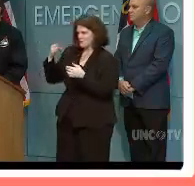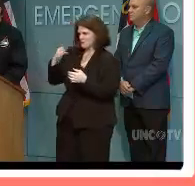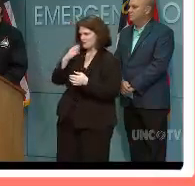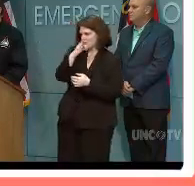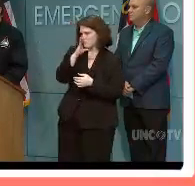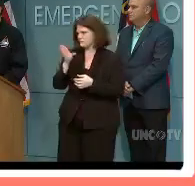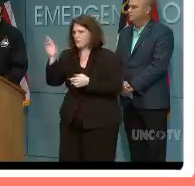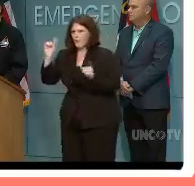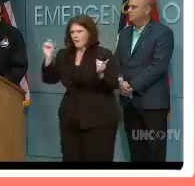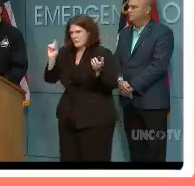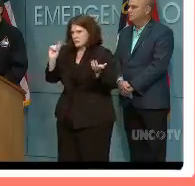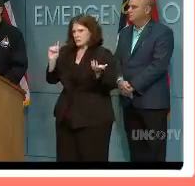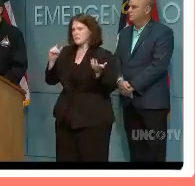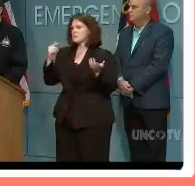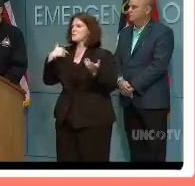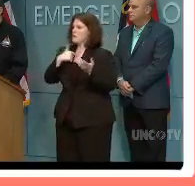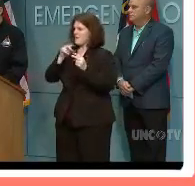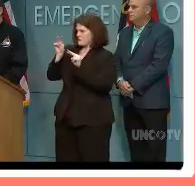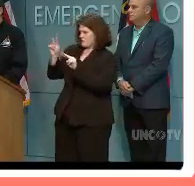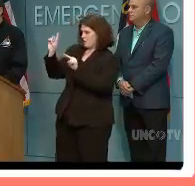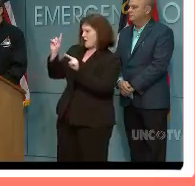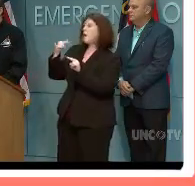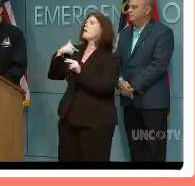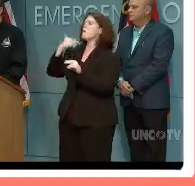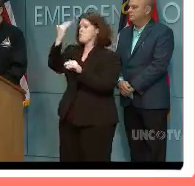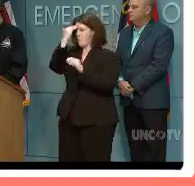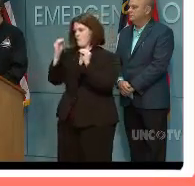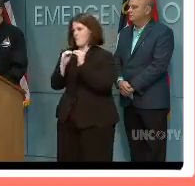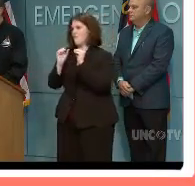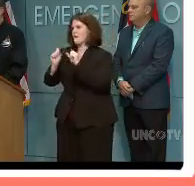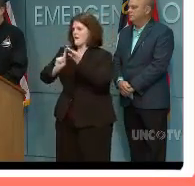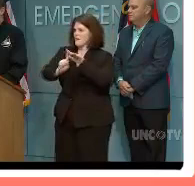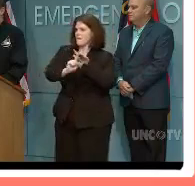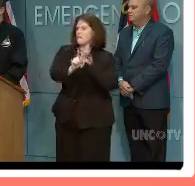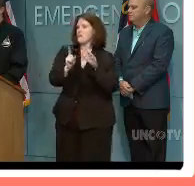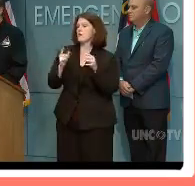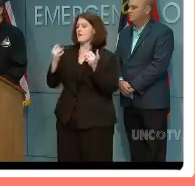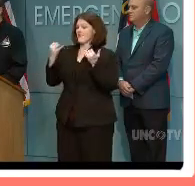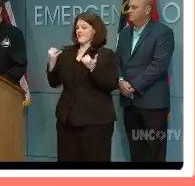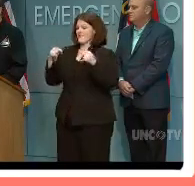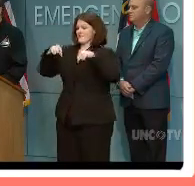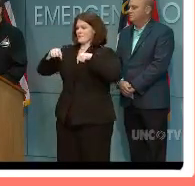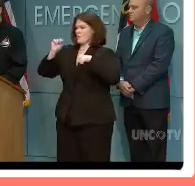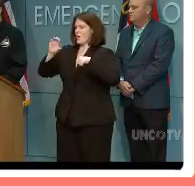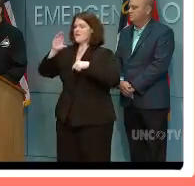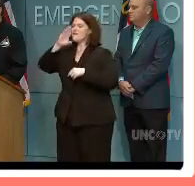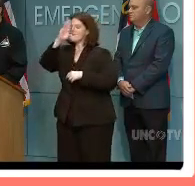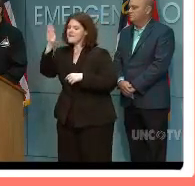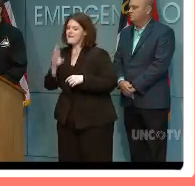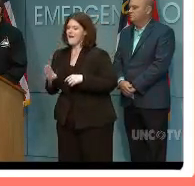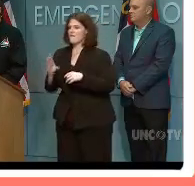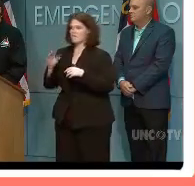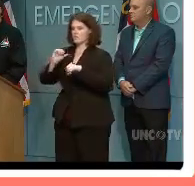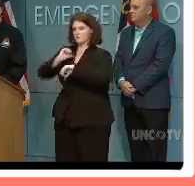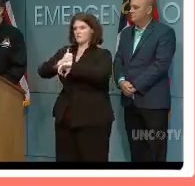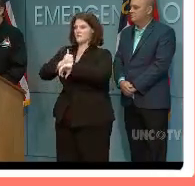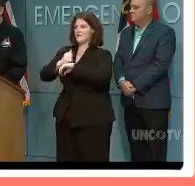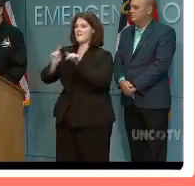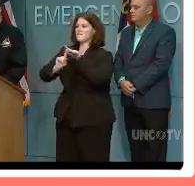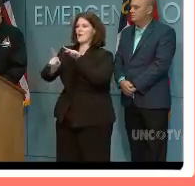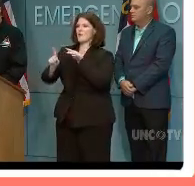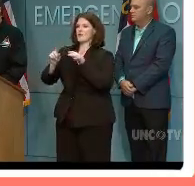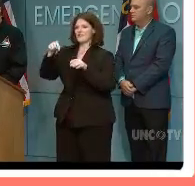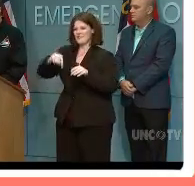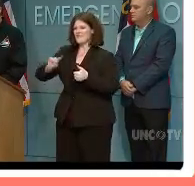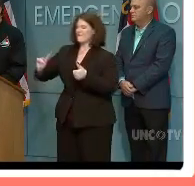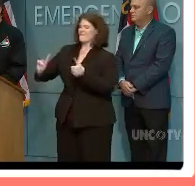areas may flood. The state, to our knowledge, has never issued an evacuation order.